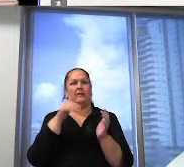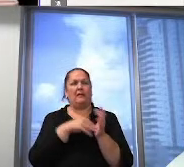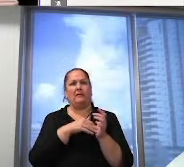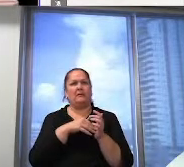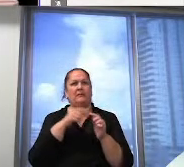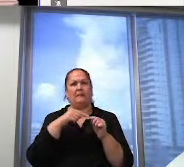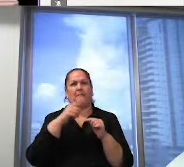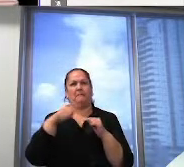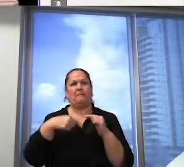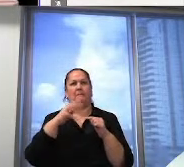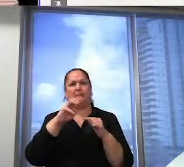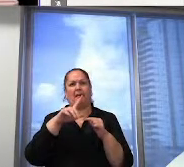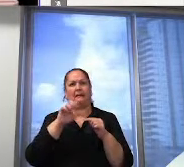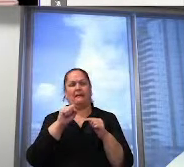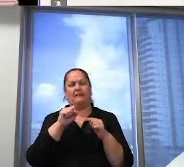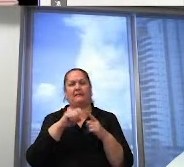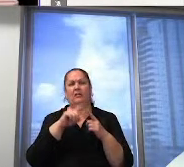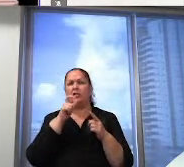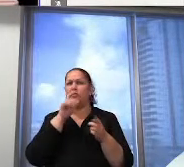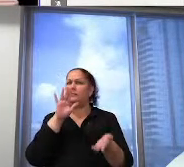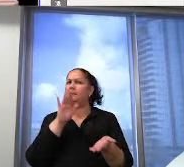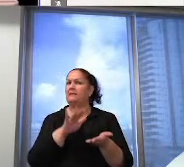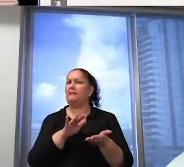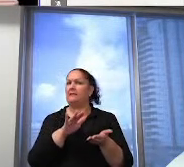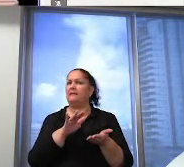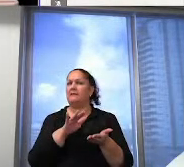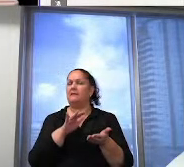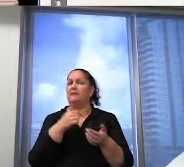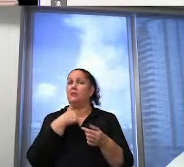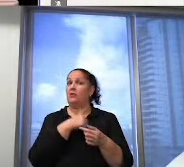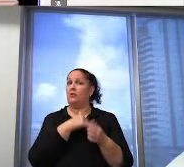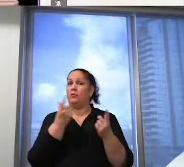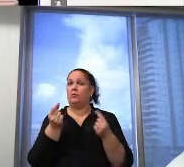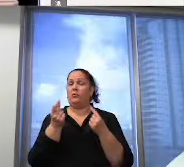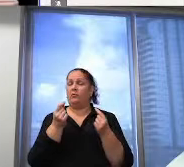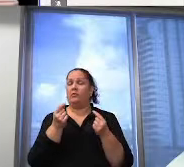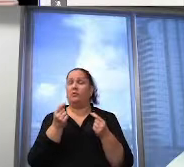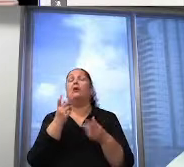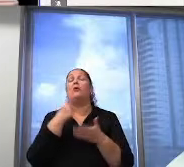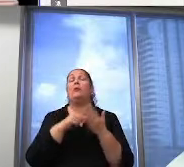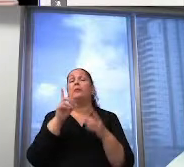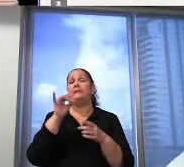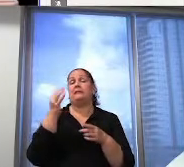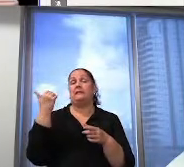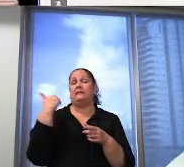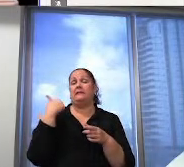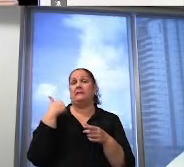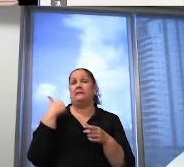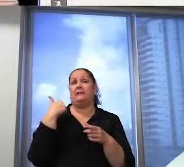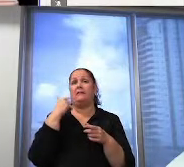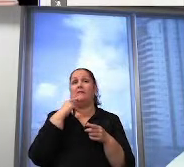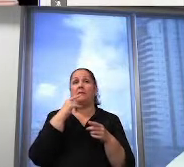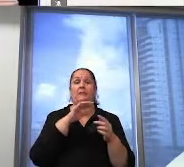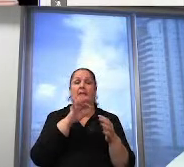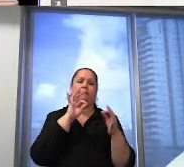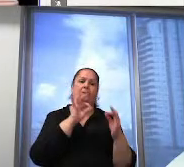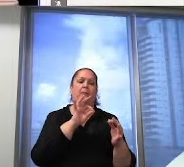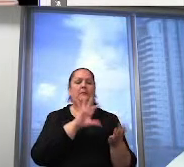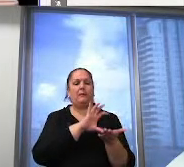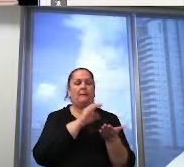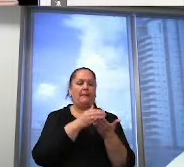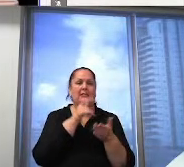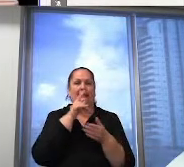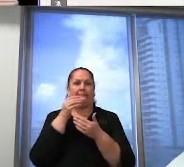4,000 miles in the constrained case. It should be less than that. What we're doing what we did between the